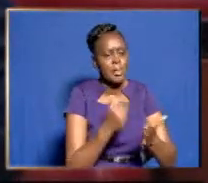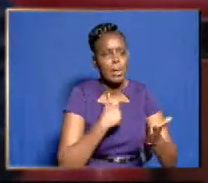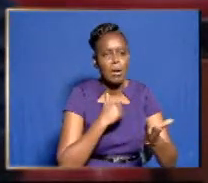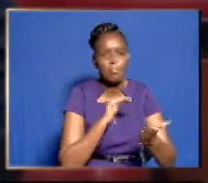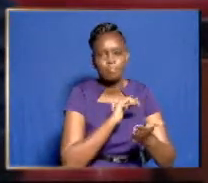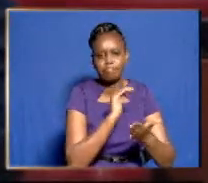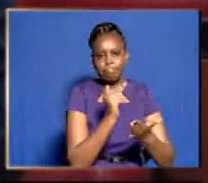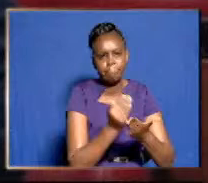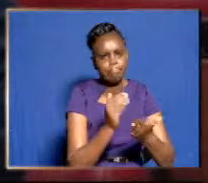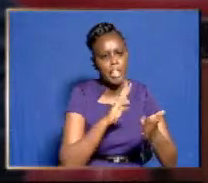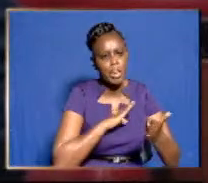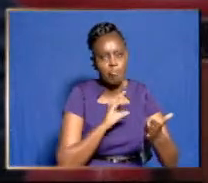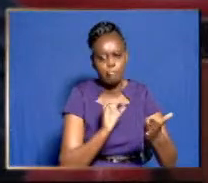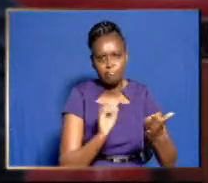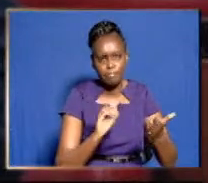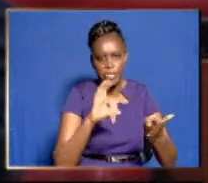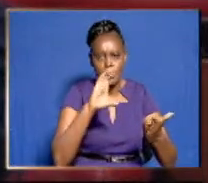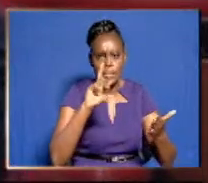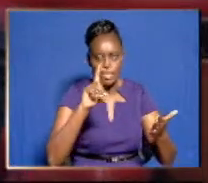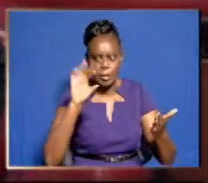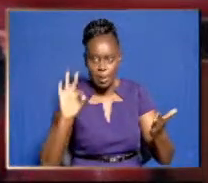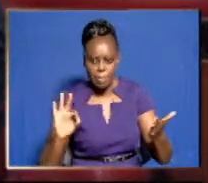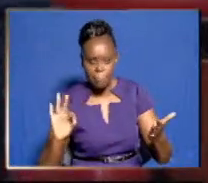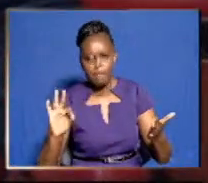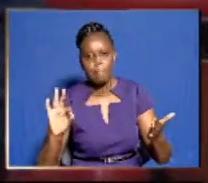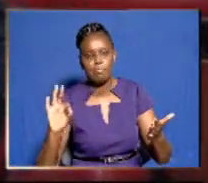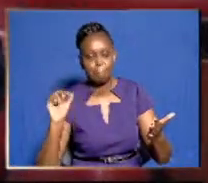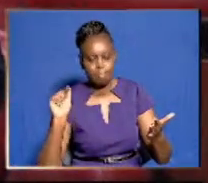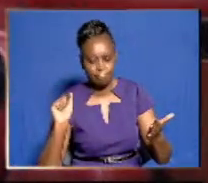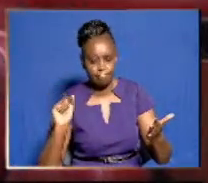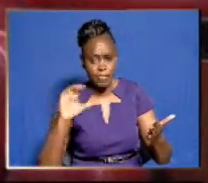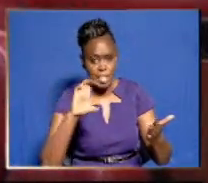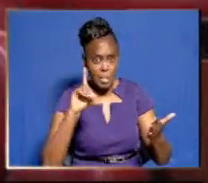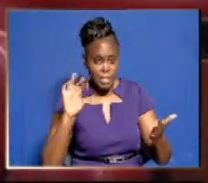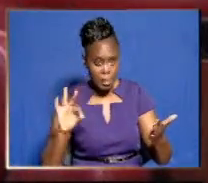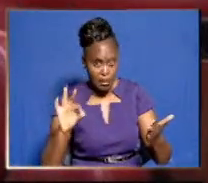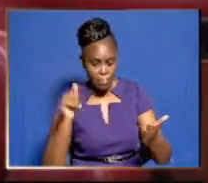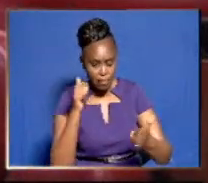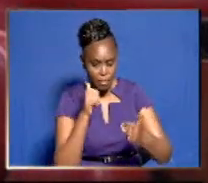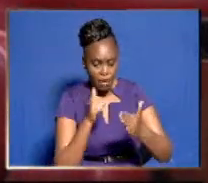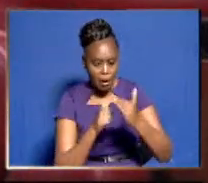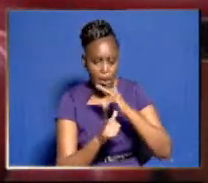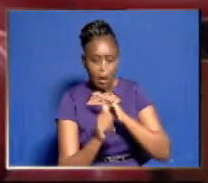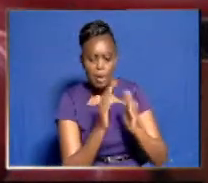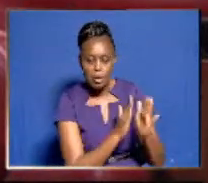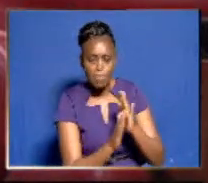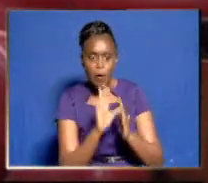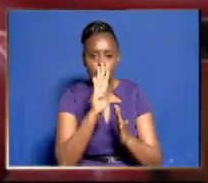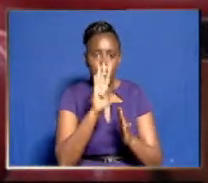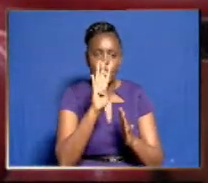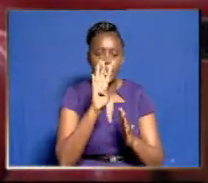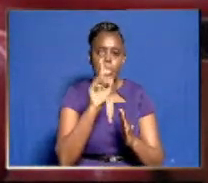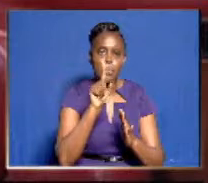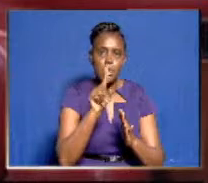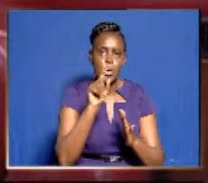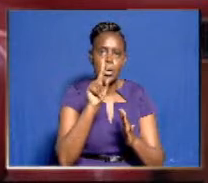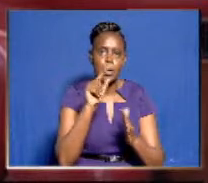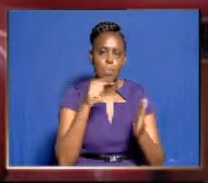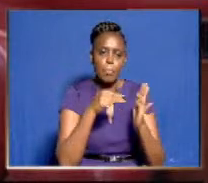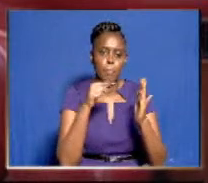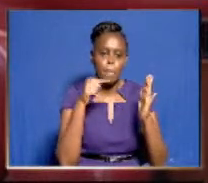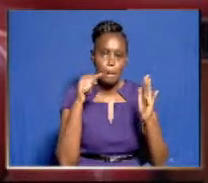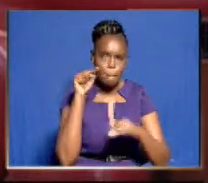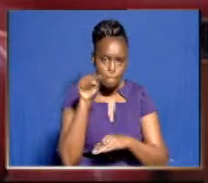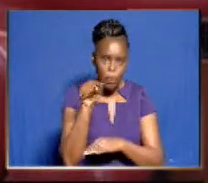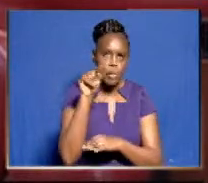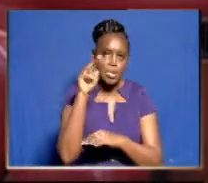do. Honorable Speaker, in terms of CDF, there's a location under planning of 41.7 billion, and the